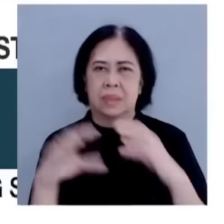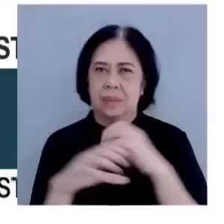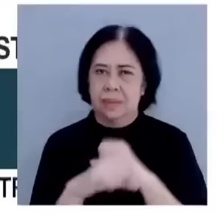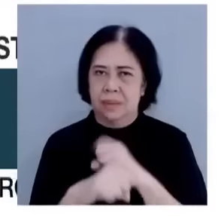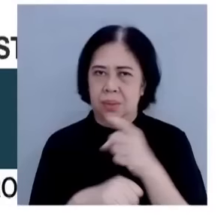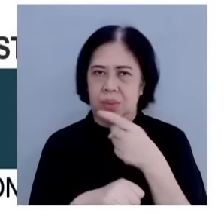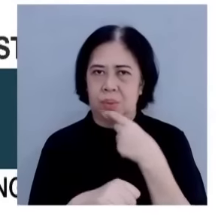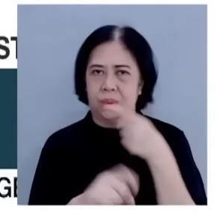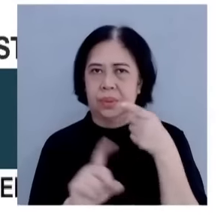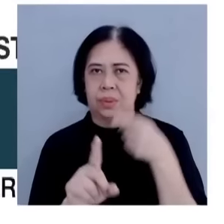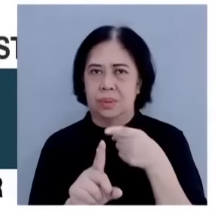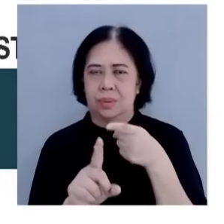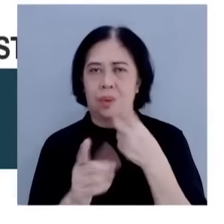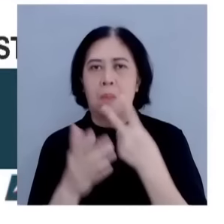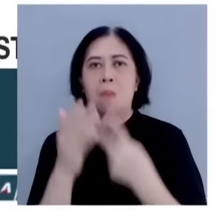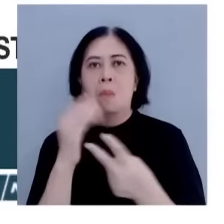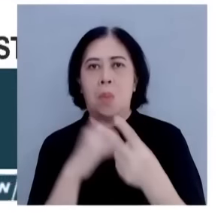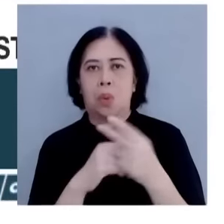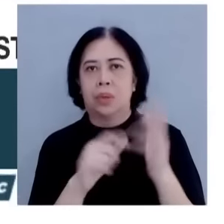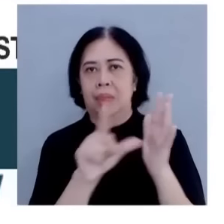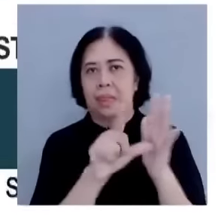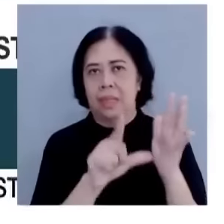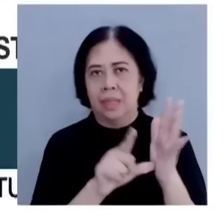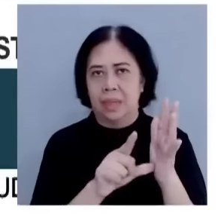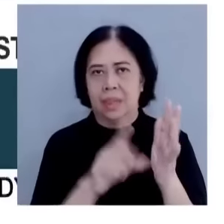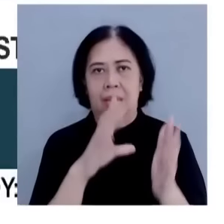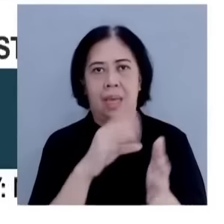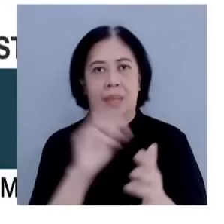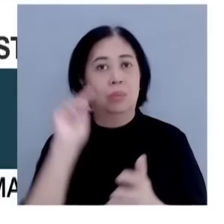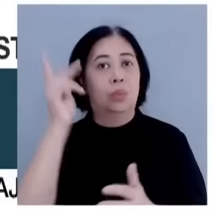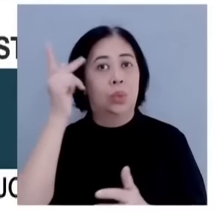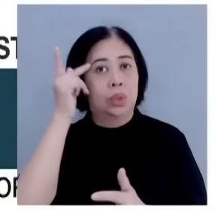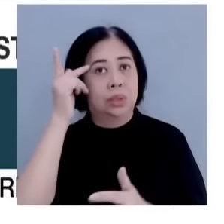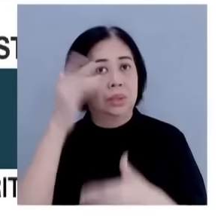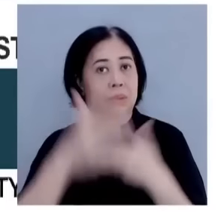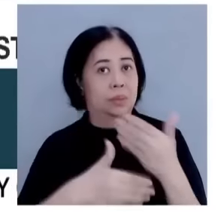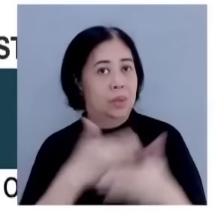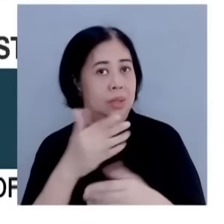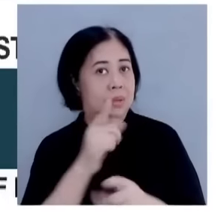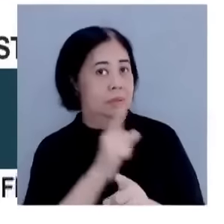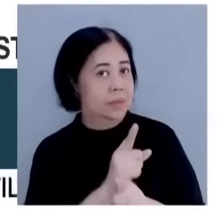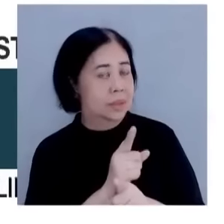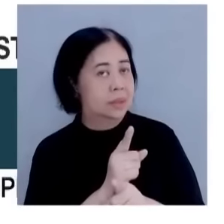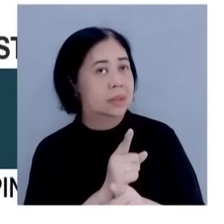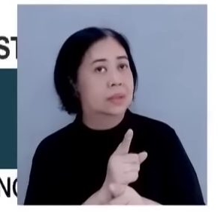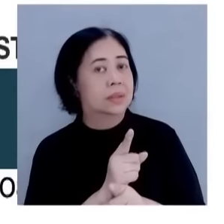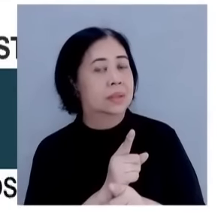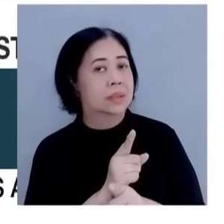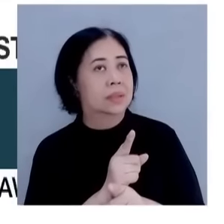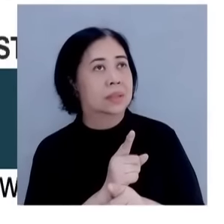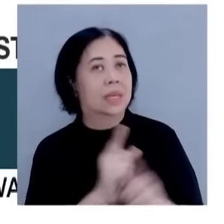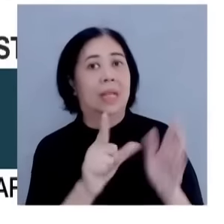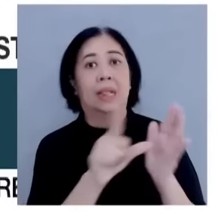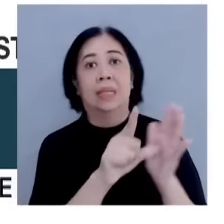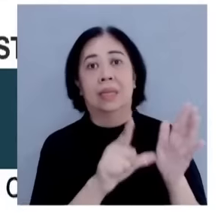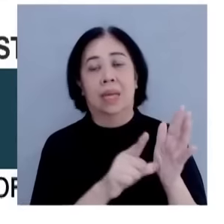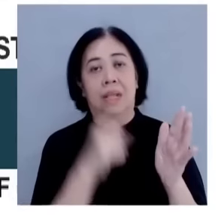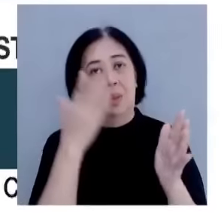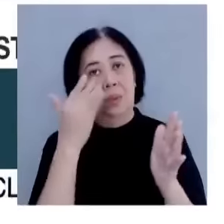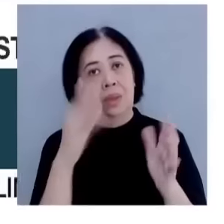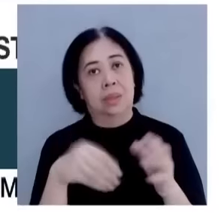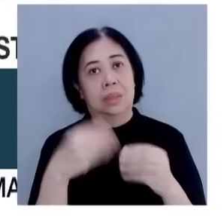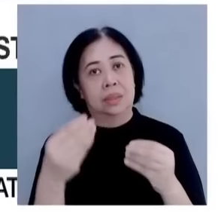pointed out, it's both a legal and political process, right? When you talk about the impeachment, it's a legal process because it provides